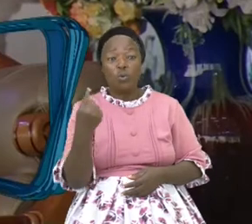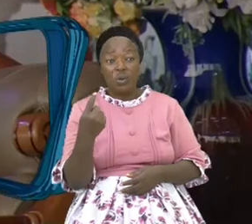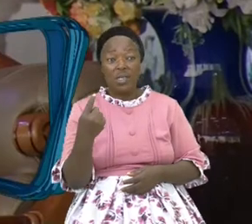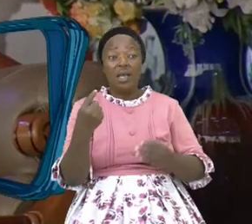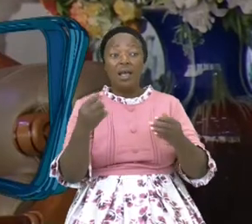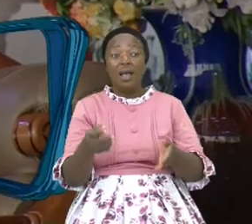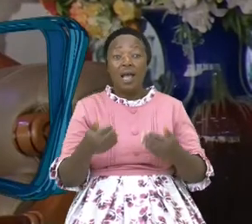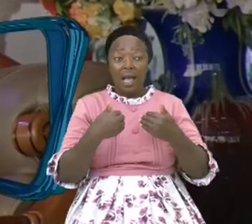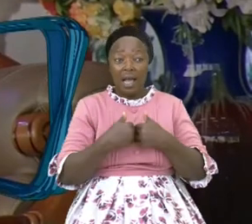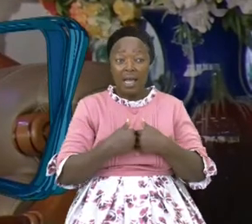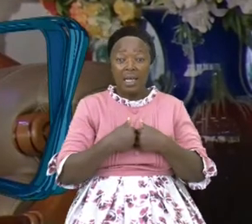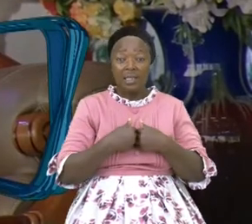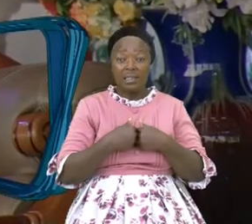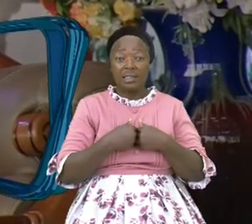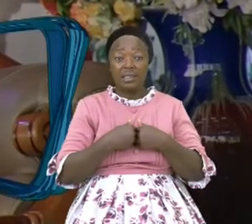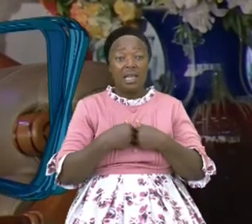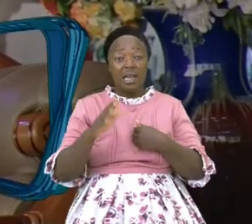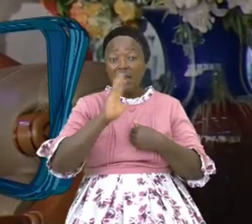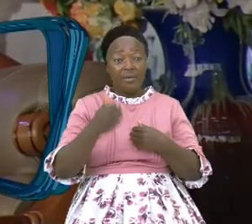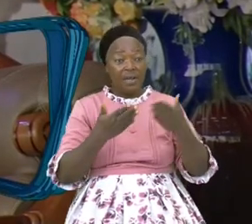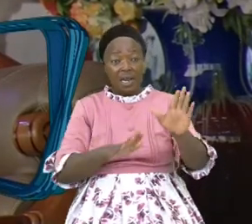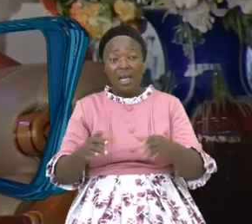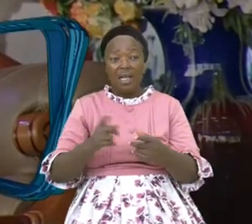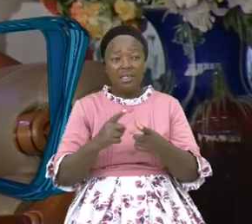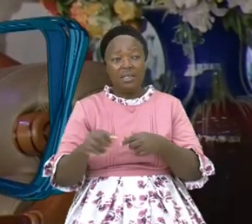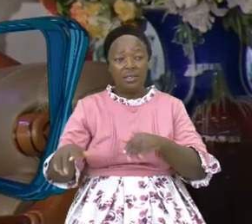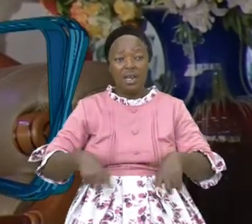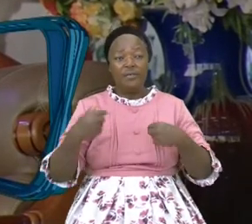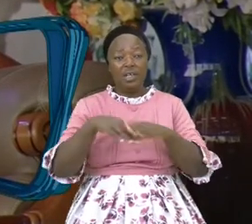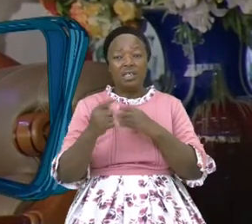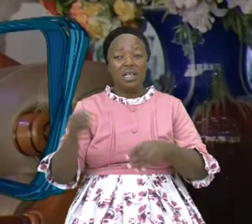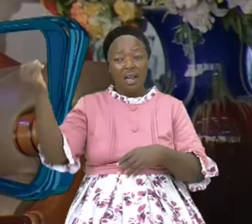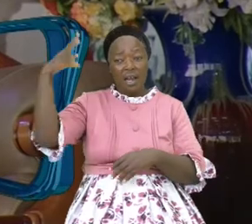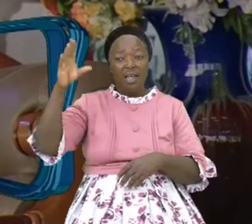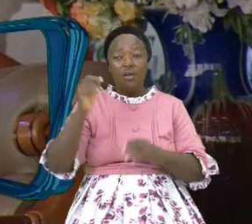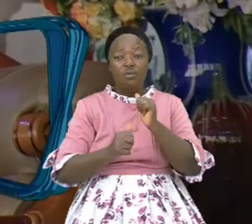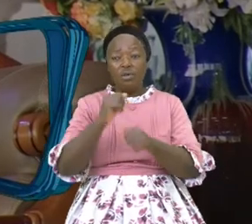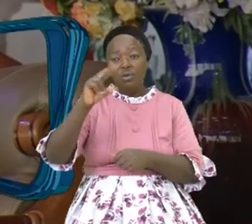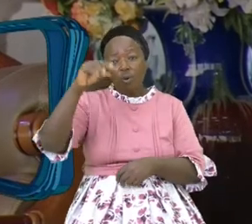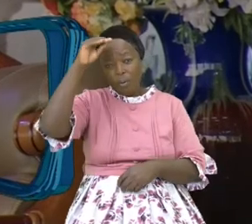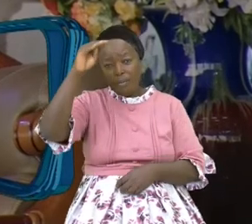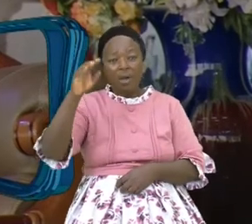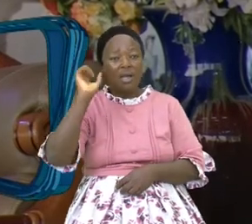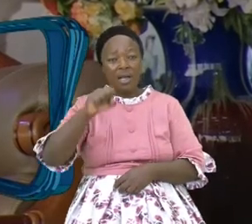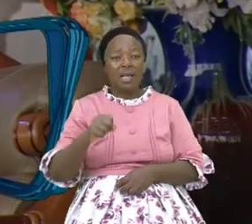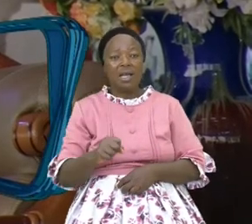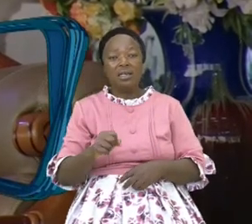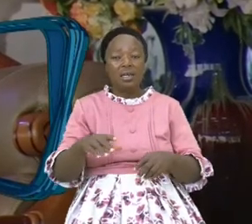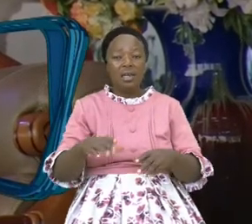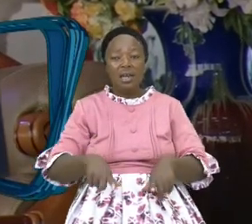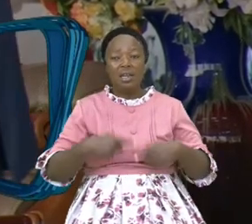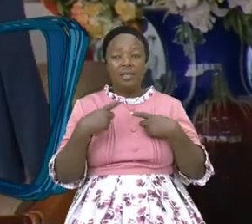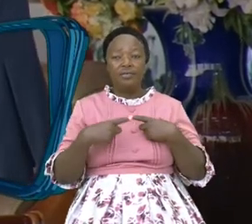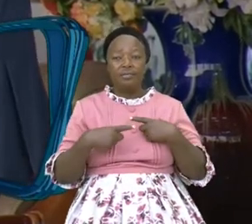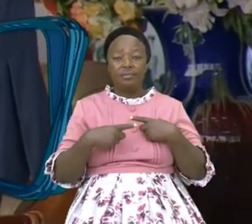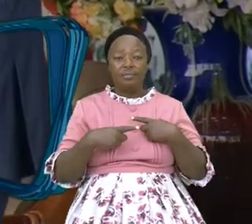has immortality, dwelling in the light which no man can approach,